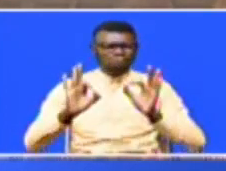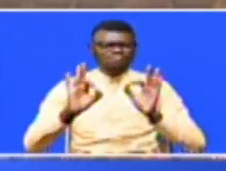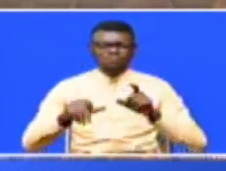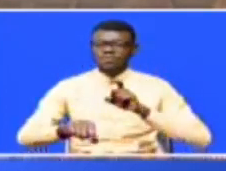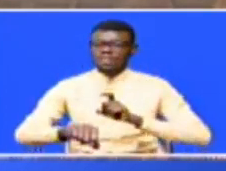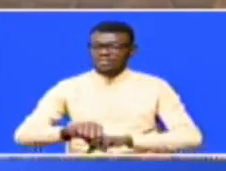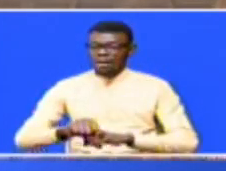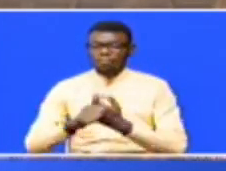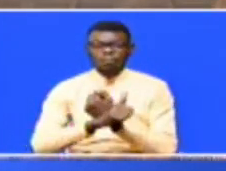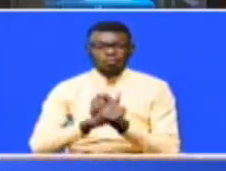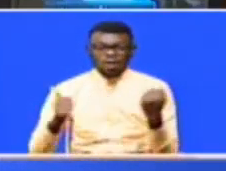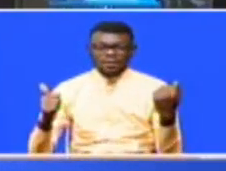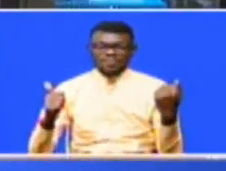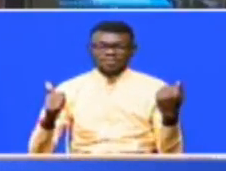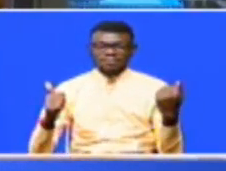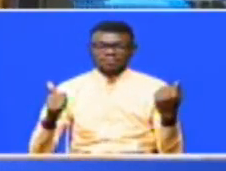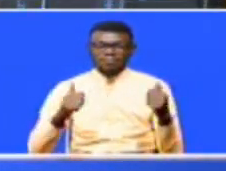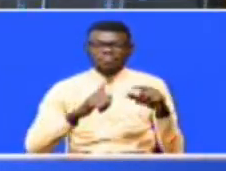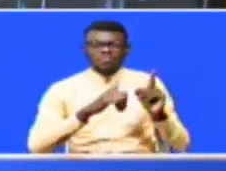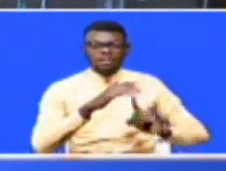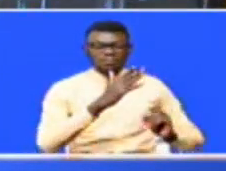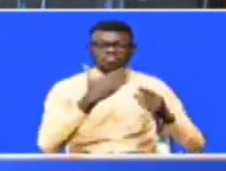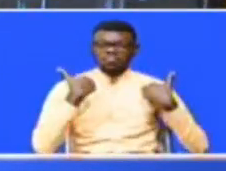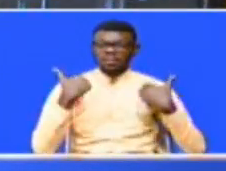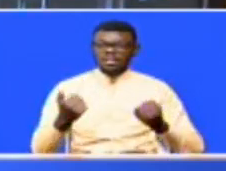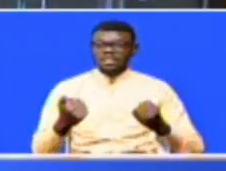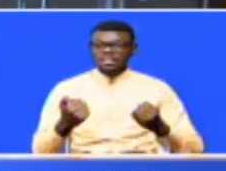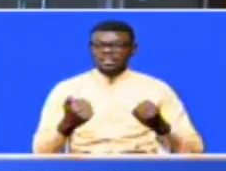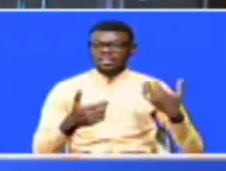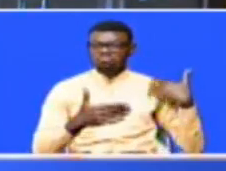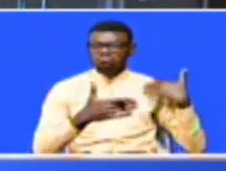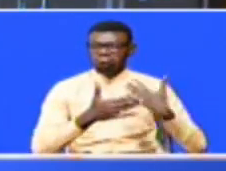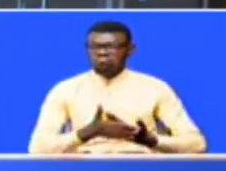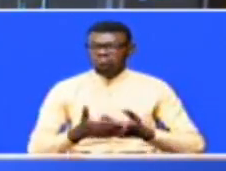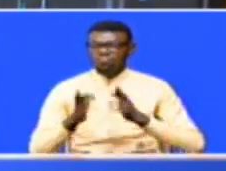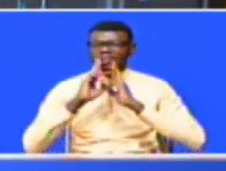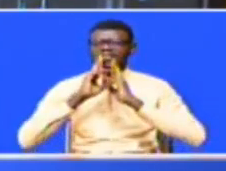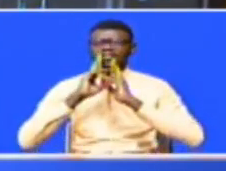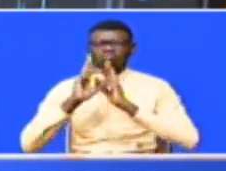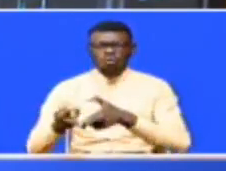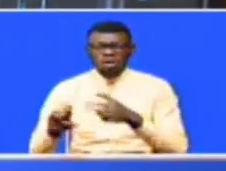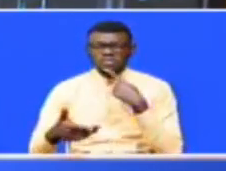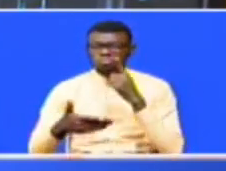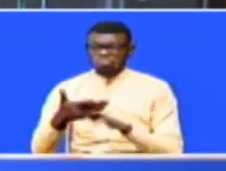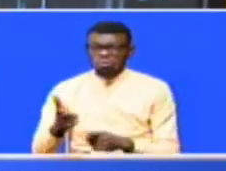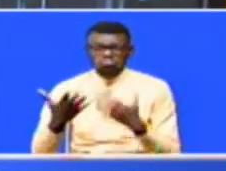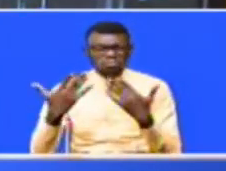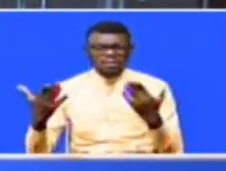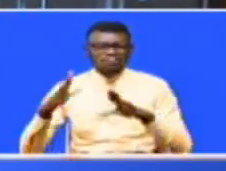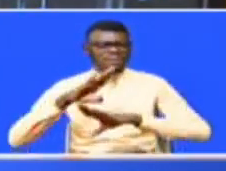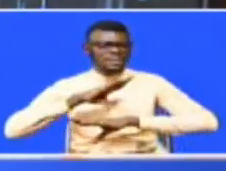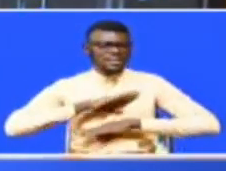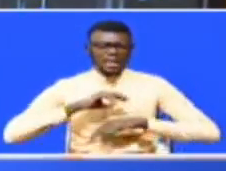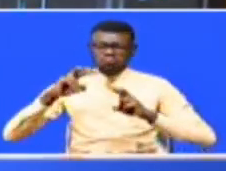time, at a very timely time. Wizara ya Afya imekuwa kiripoti mara si moja upungufu wa vifaa vya kupima virusi